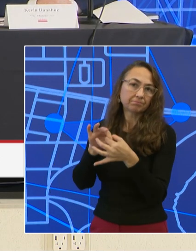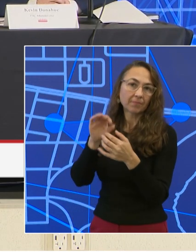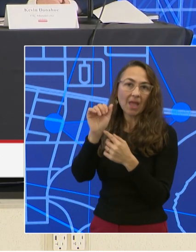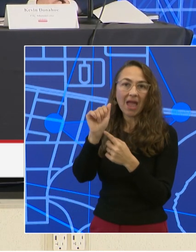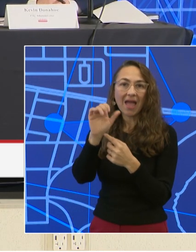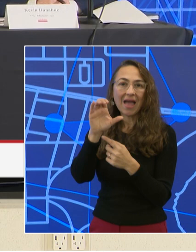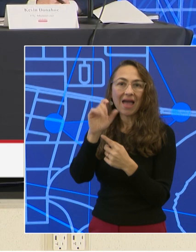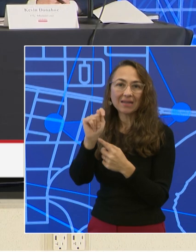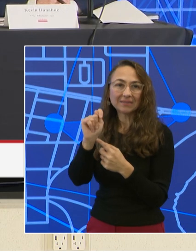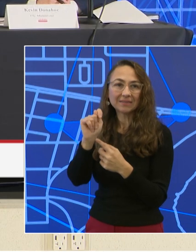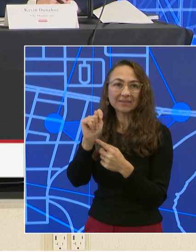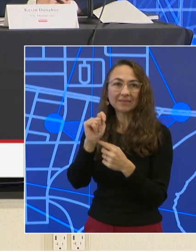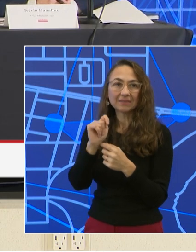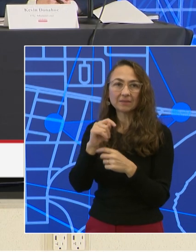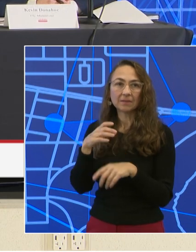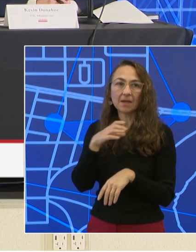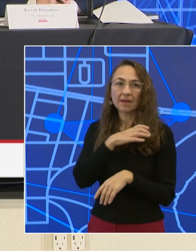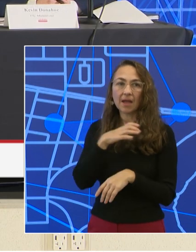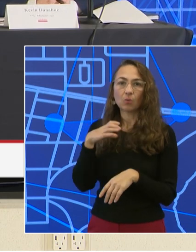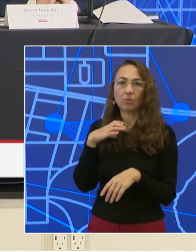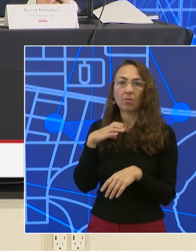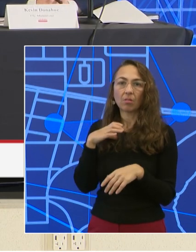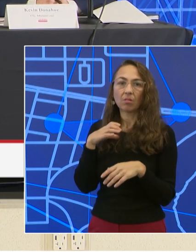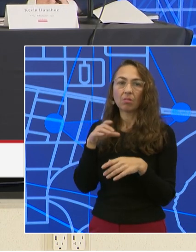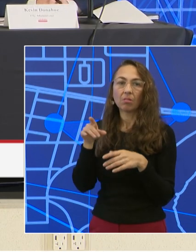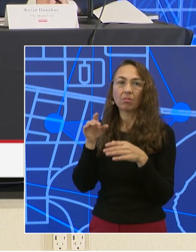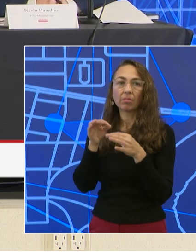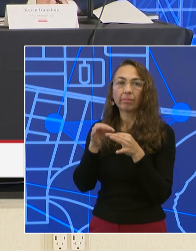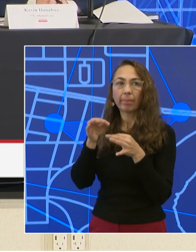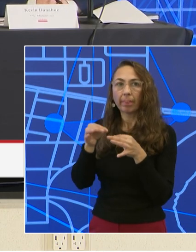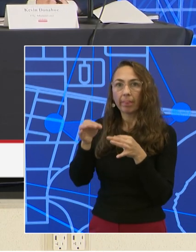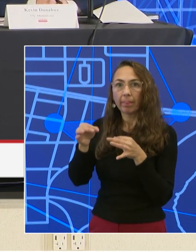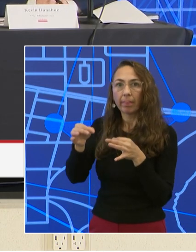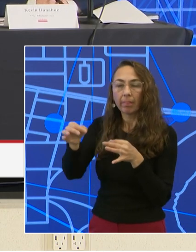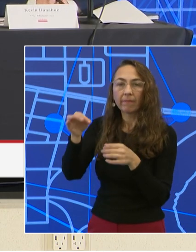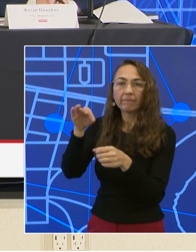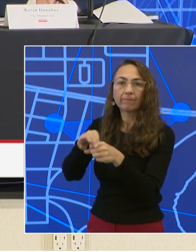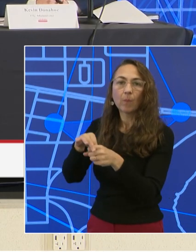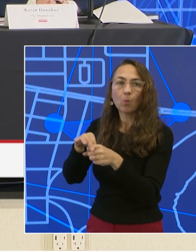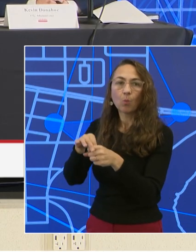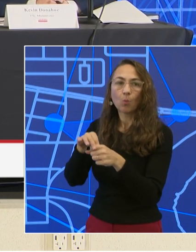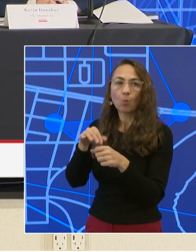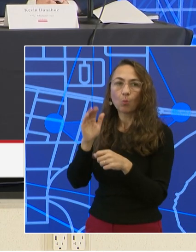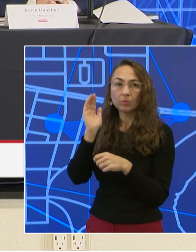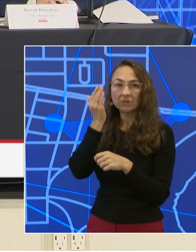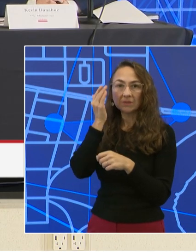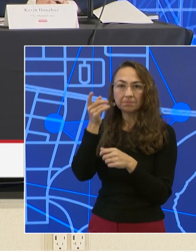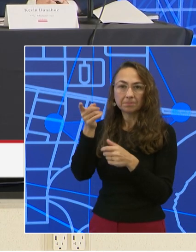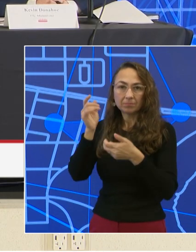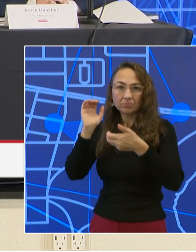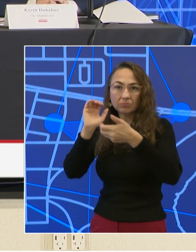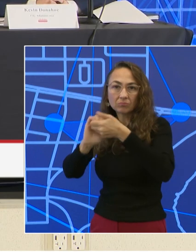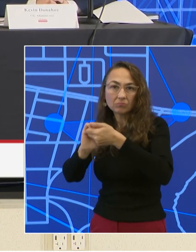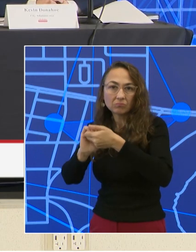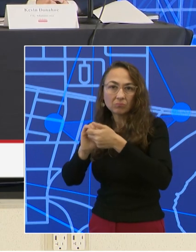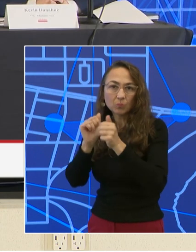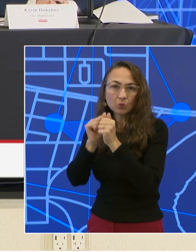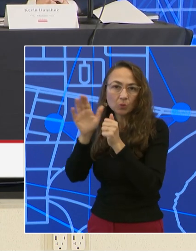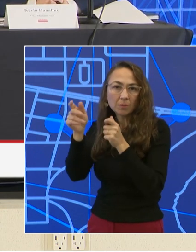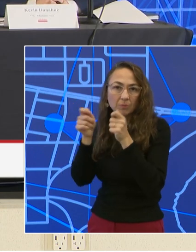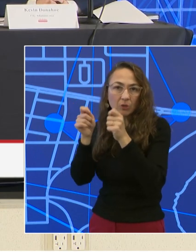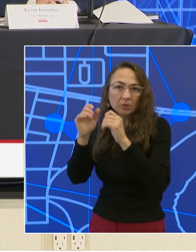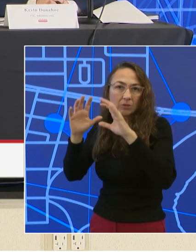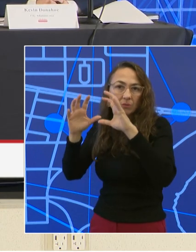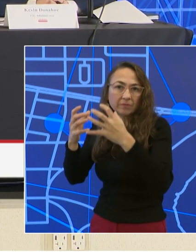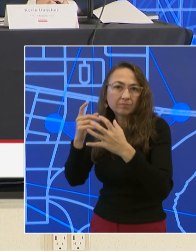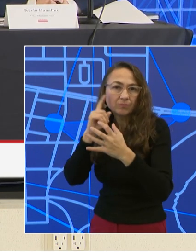that, and there was a goal to work with your administration and come up with some changes that people felt good